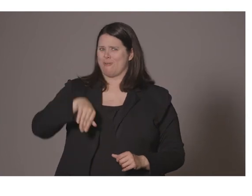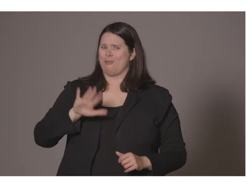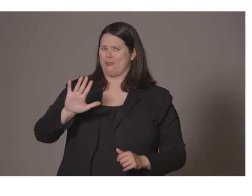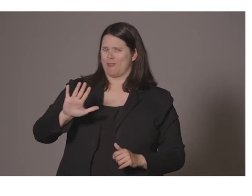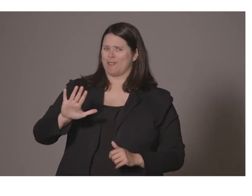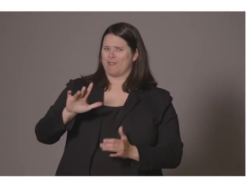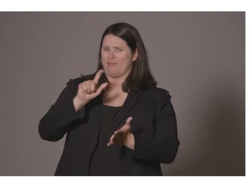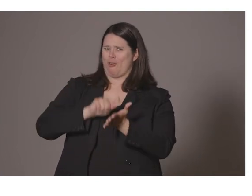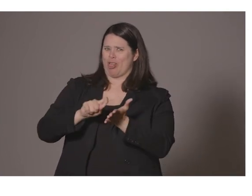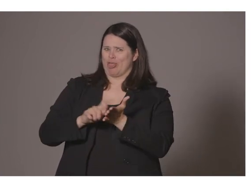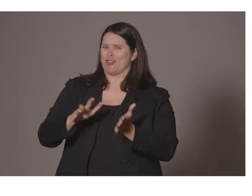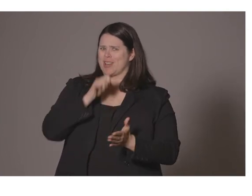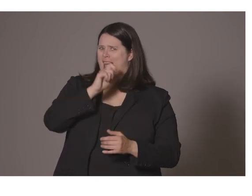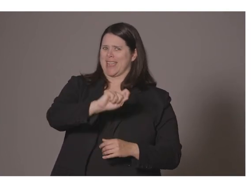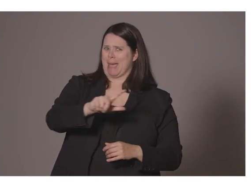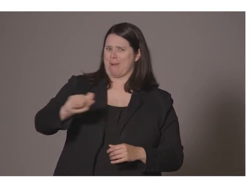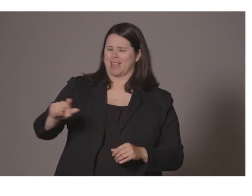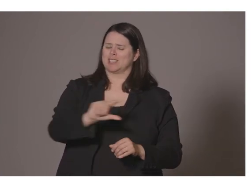This is